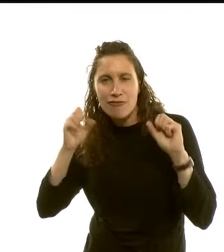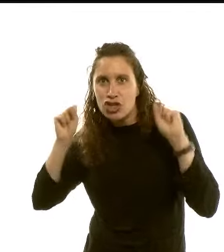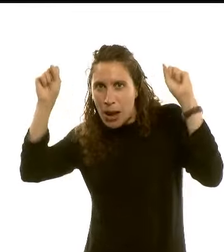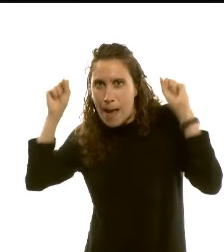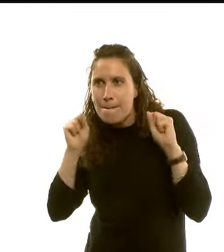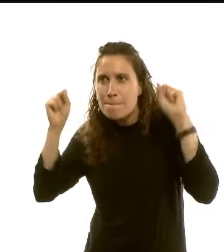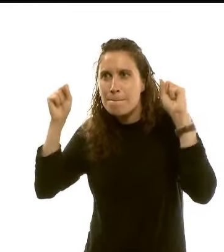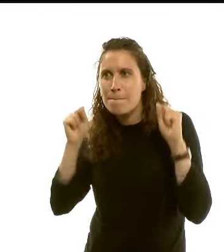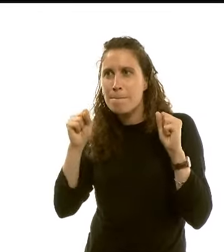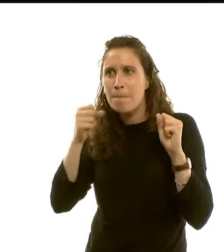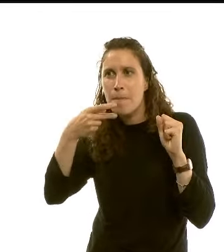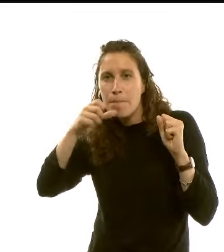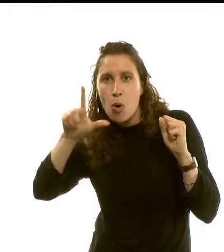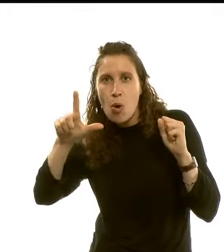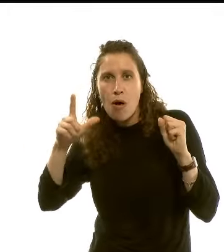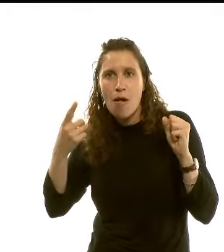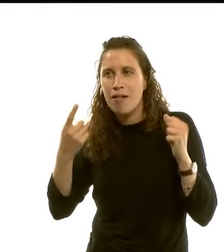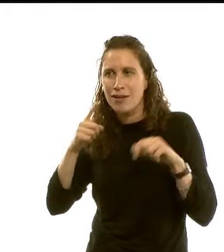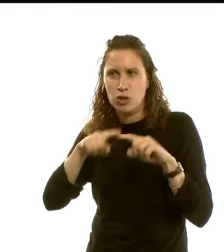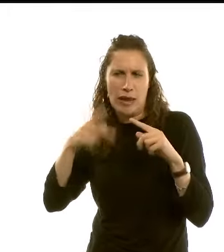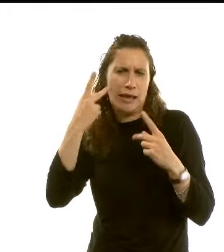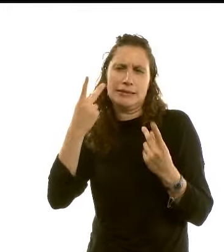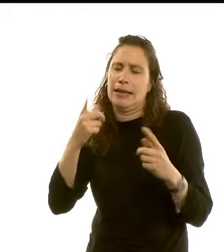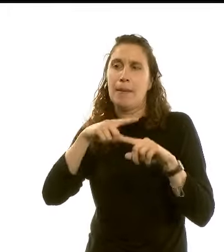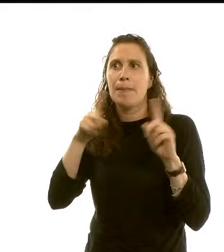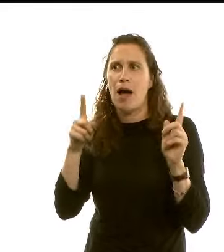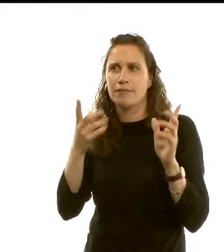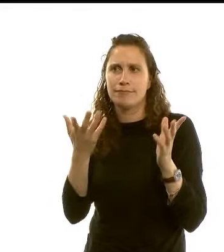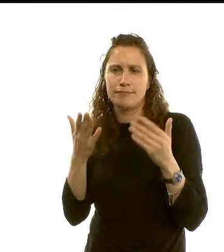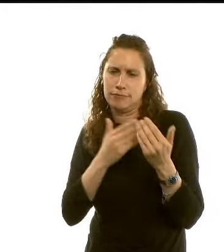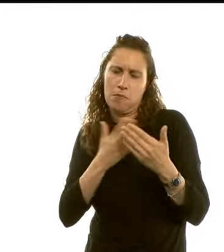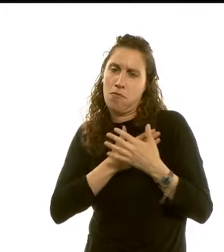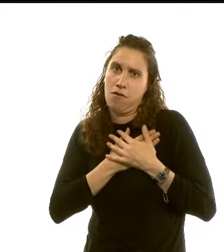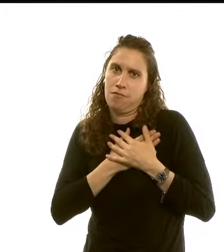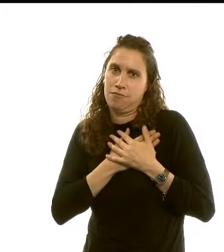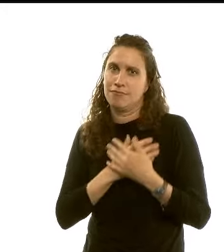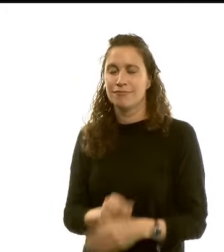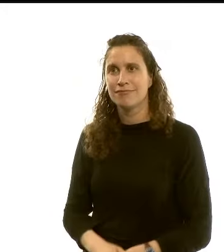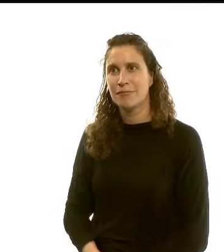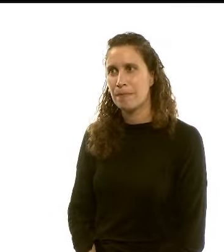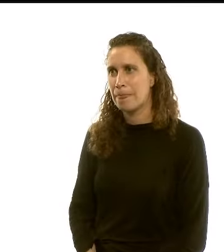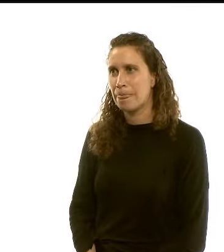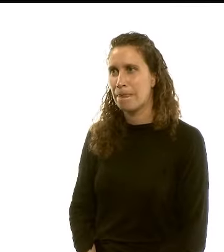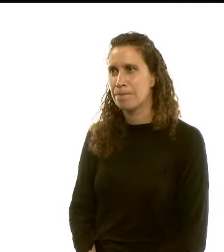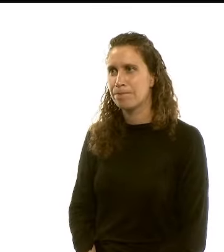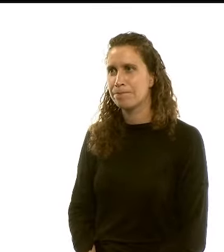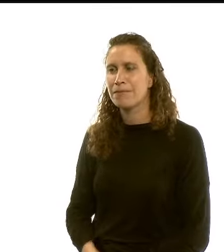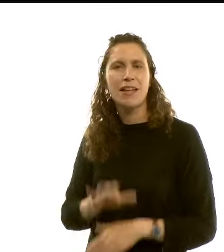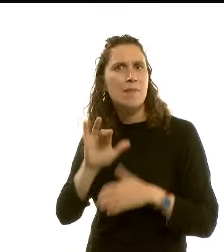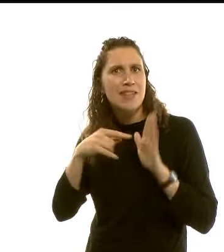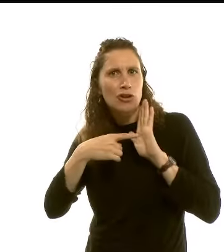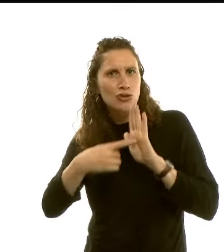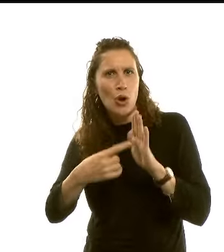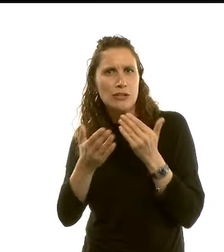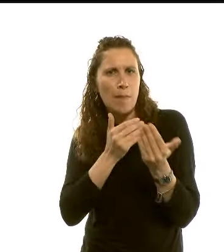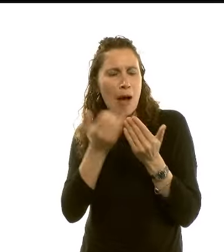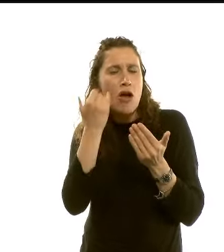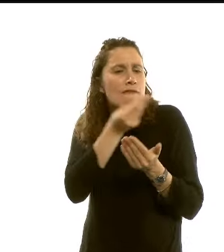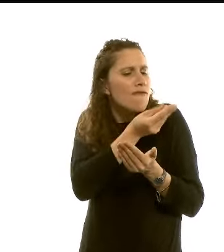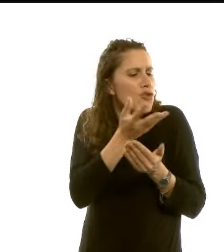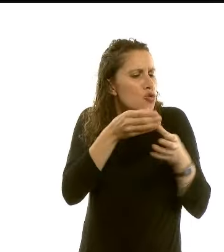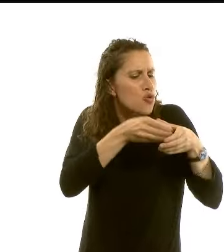lap pool. Look at that. You can't really see it, but still, you know what I mean. But you know what? That just shows the magic of Lego bricks. Whether you have just a few